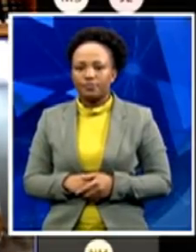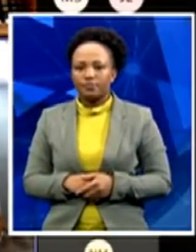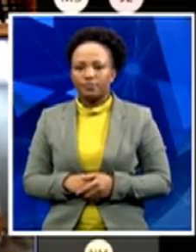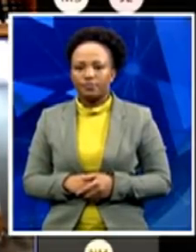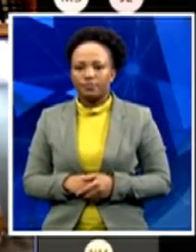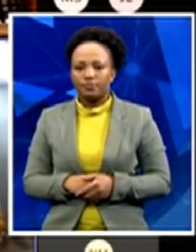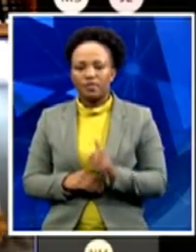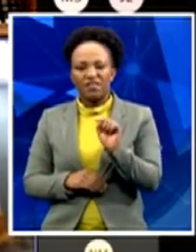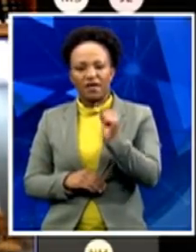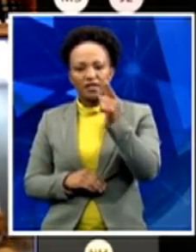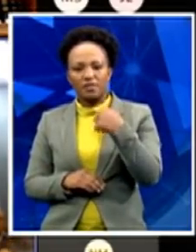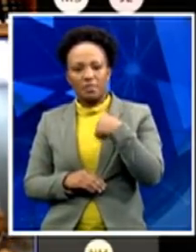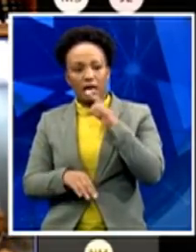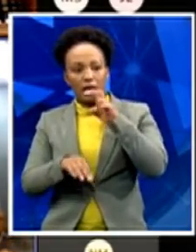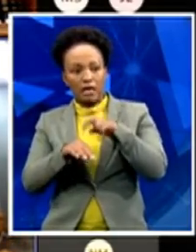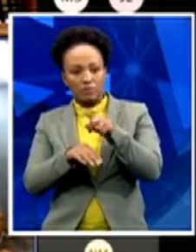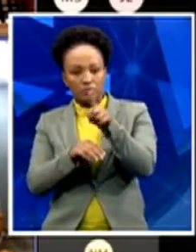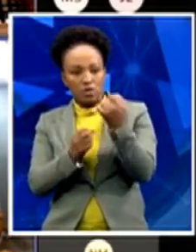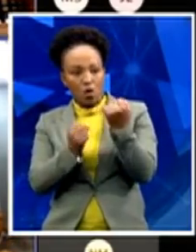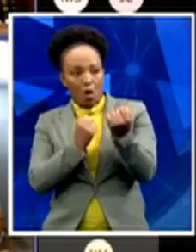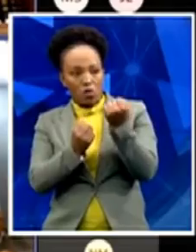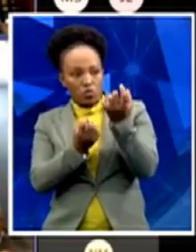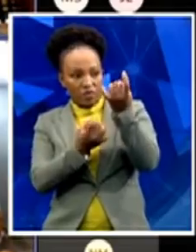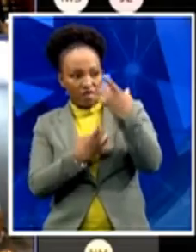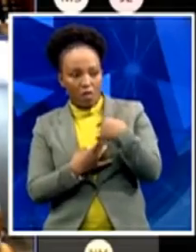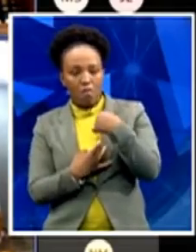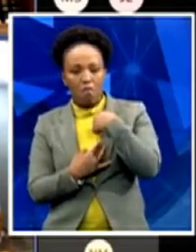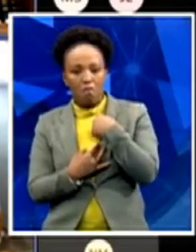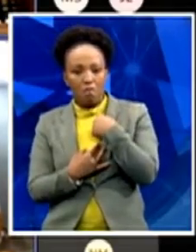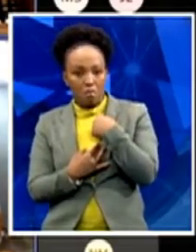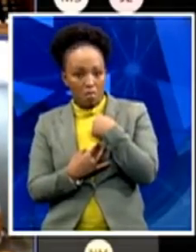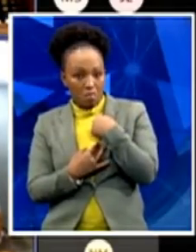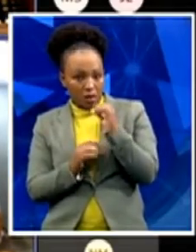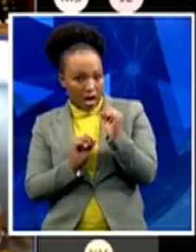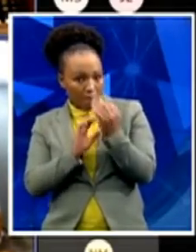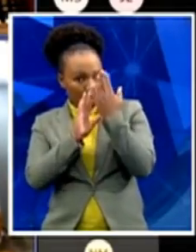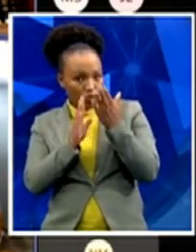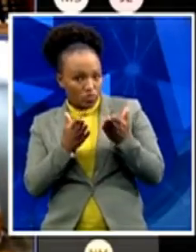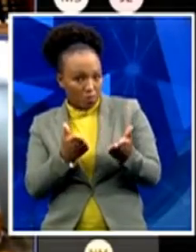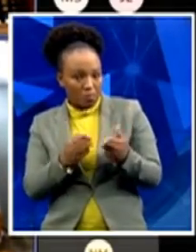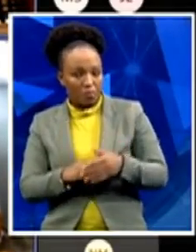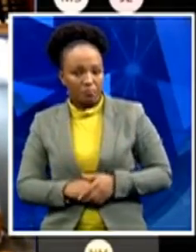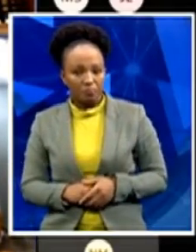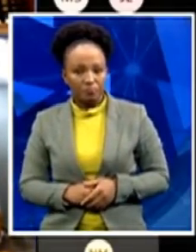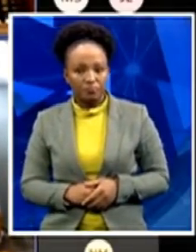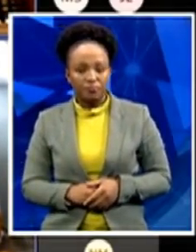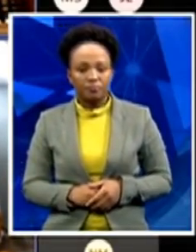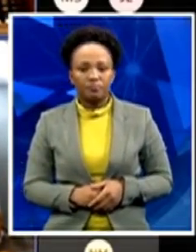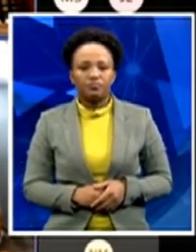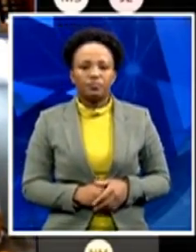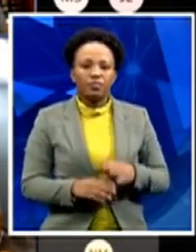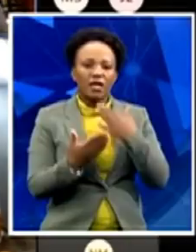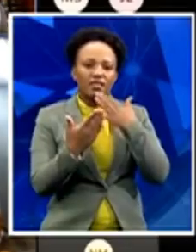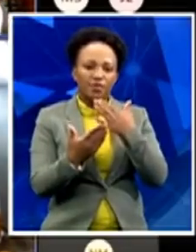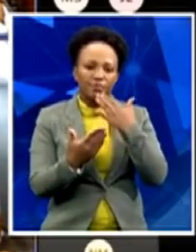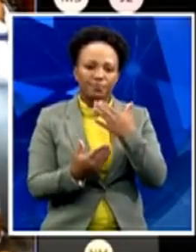that that is the approach. Thank you, Mr. Mpofu. It would seem to me that, and subject